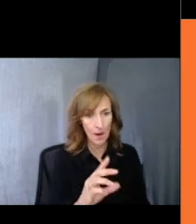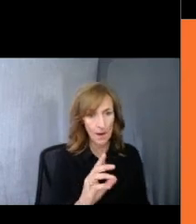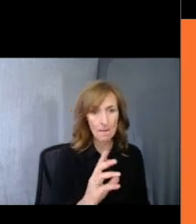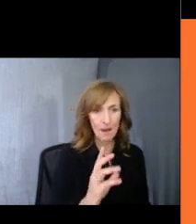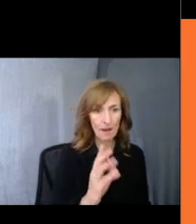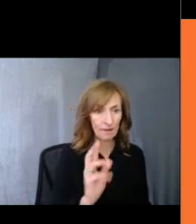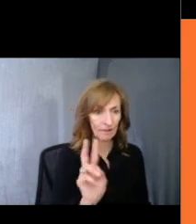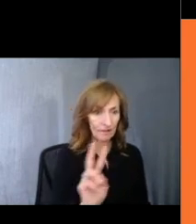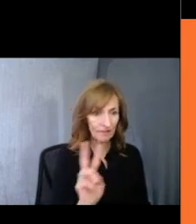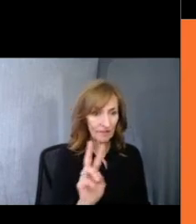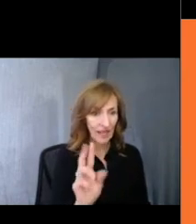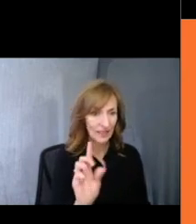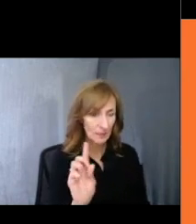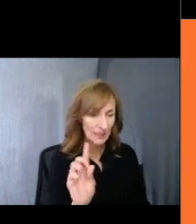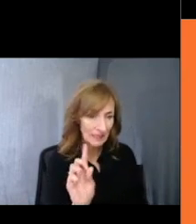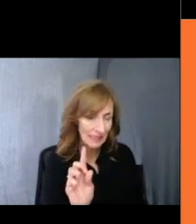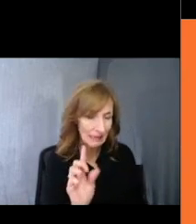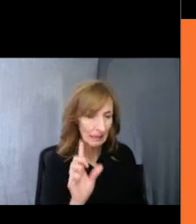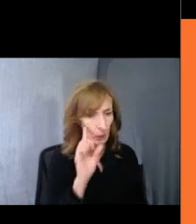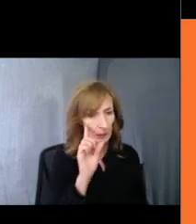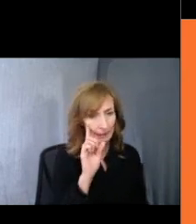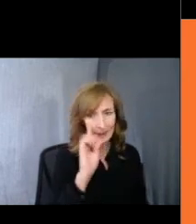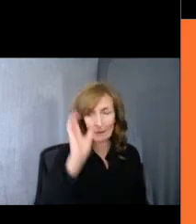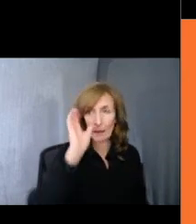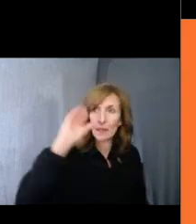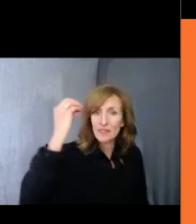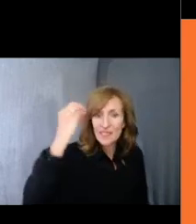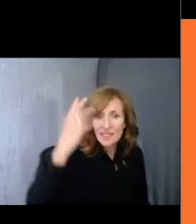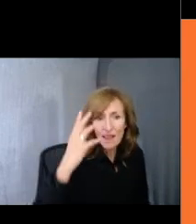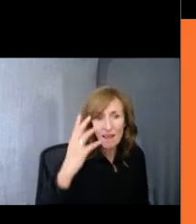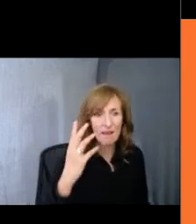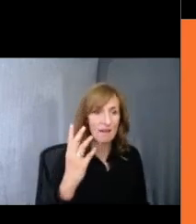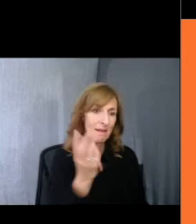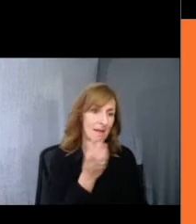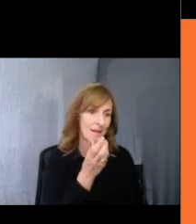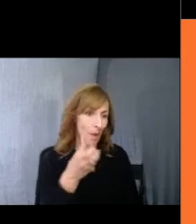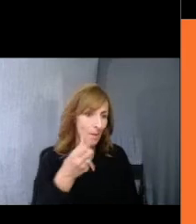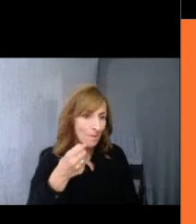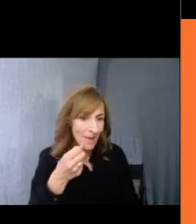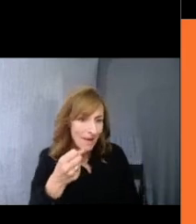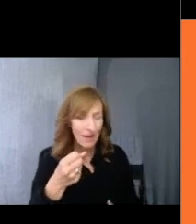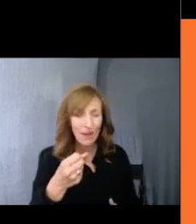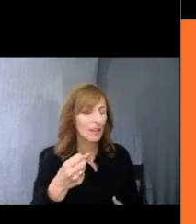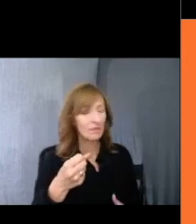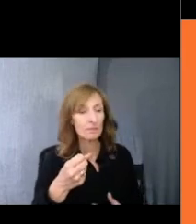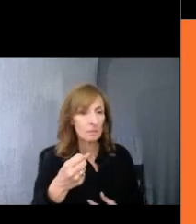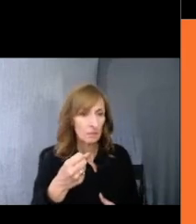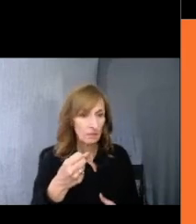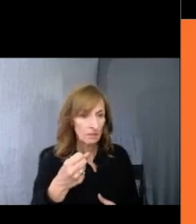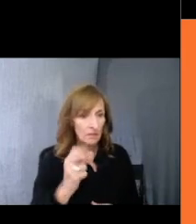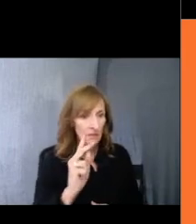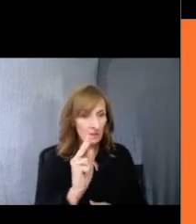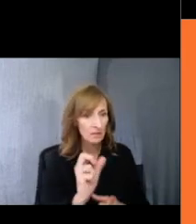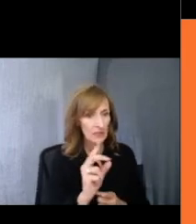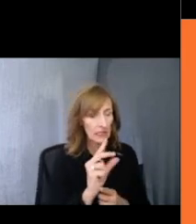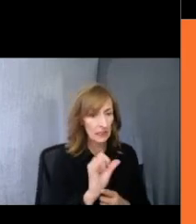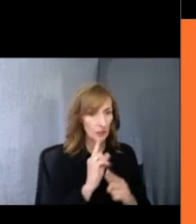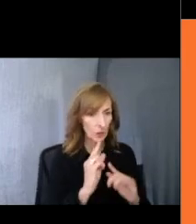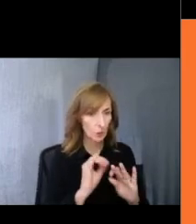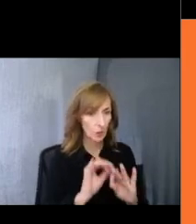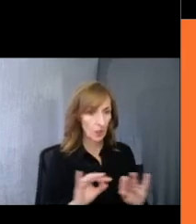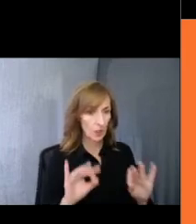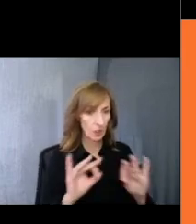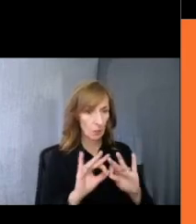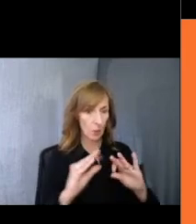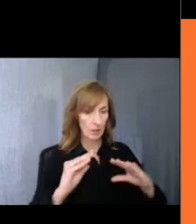and GI tract because we take in fortified foods, but the kidneys are also really important in the balance of